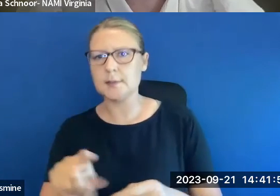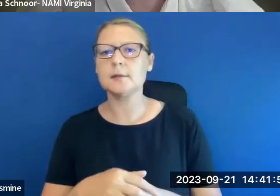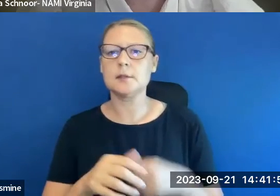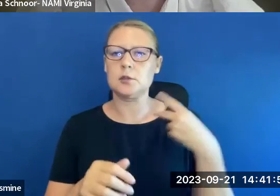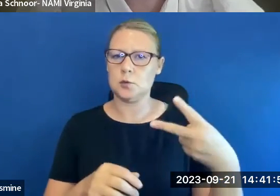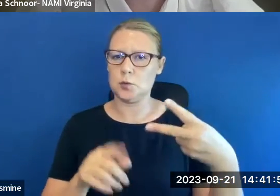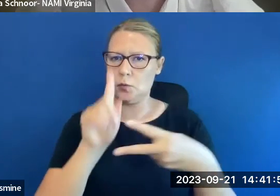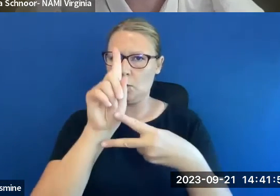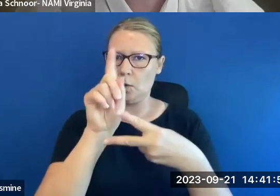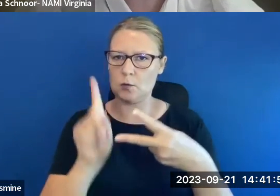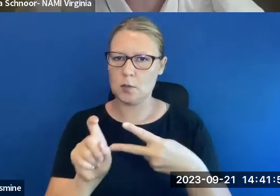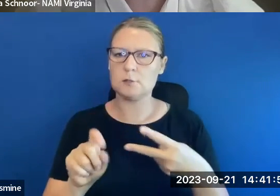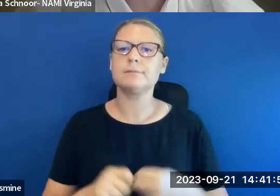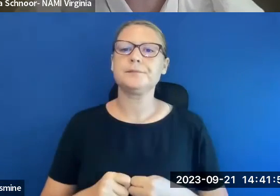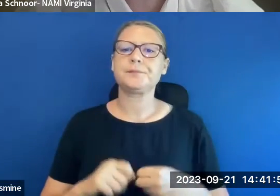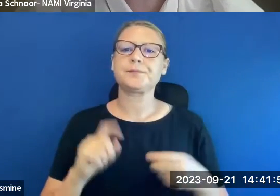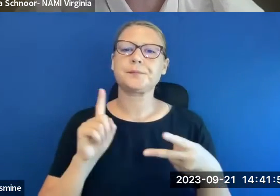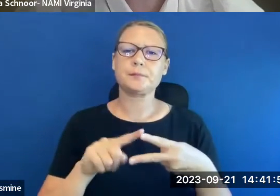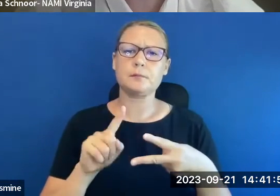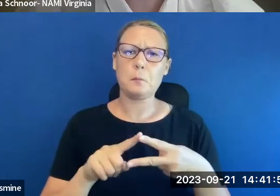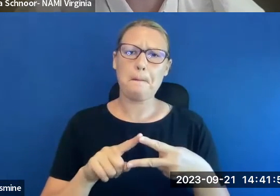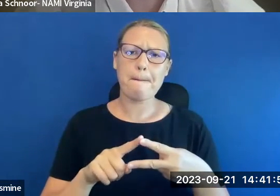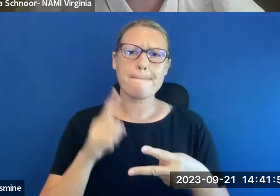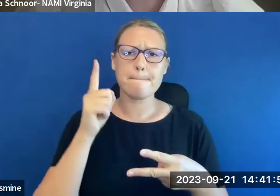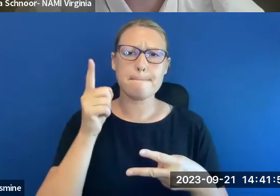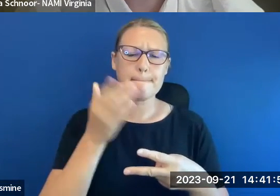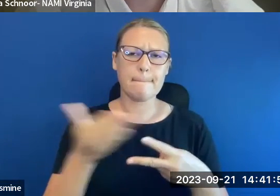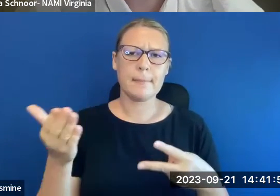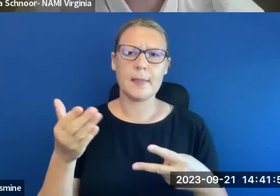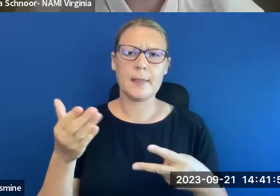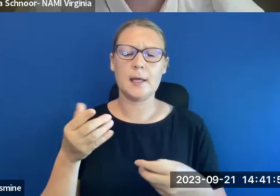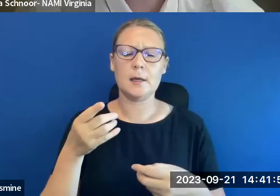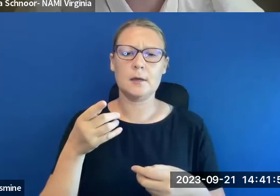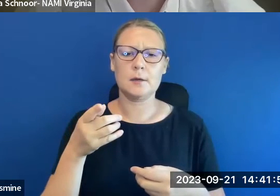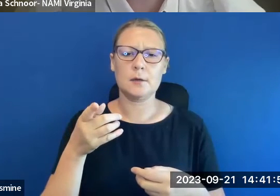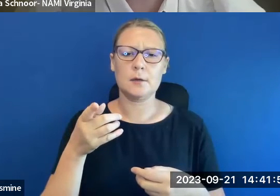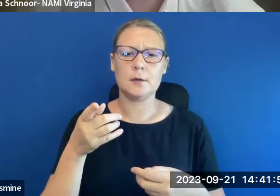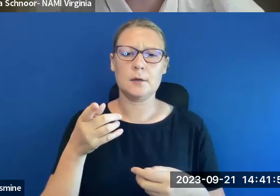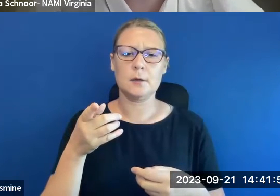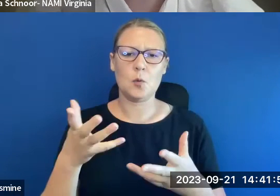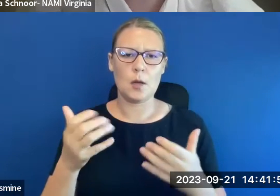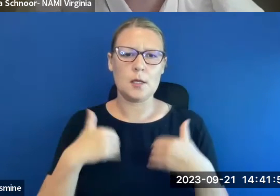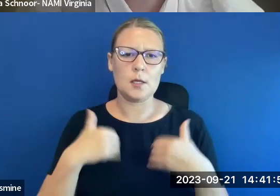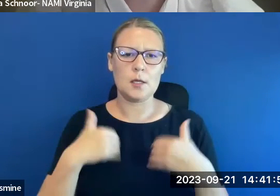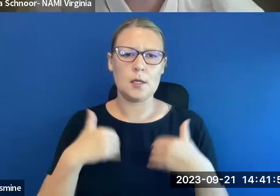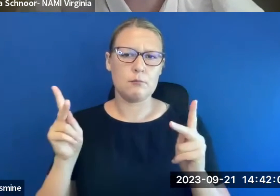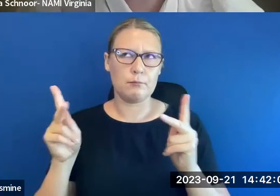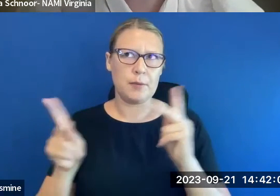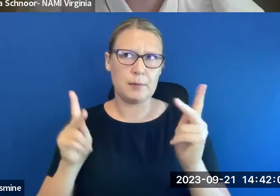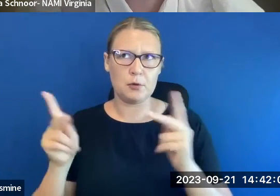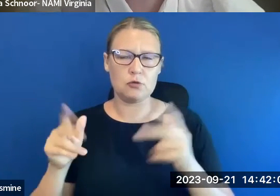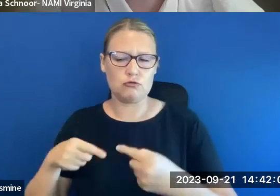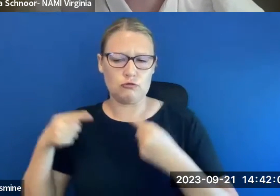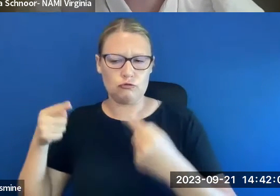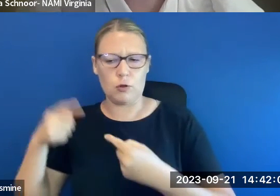two-parter. What is one thing you want a young person struggling with their mental health to hear today? And then the second